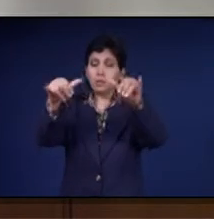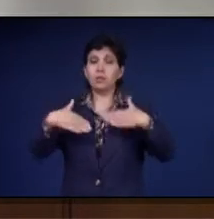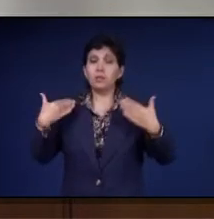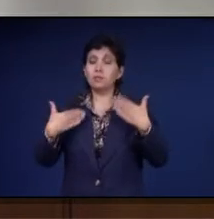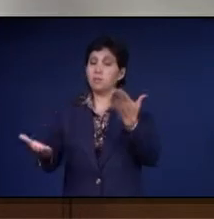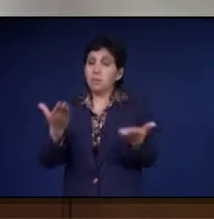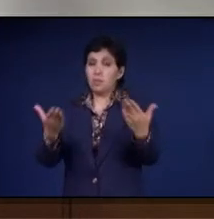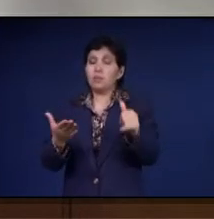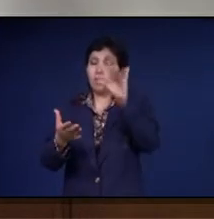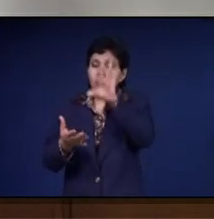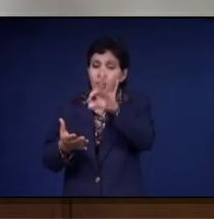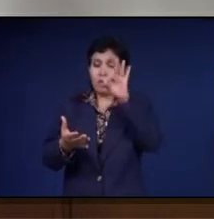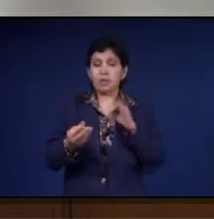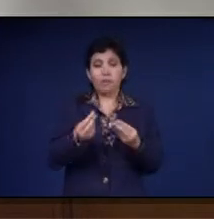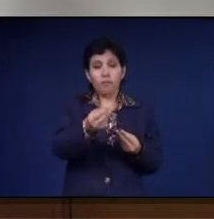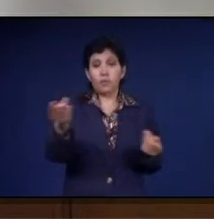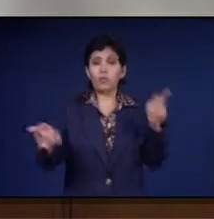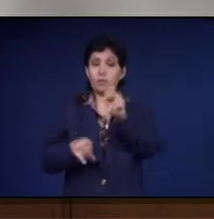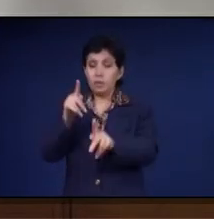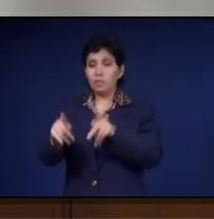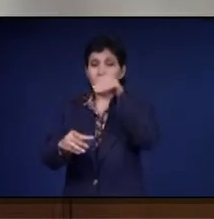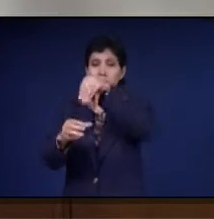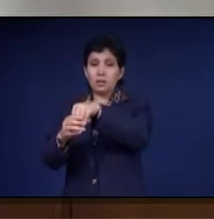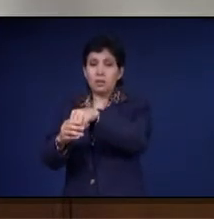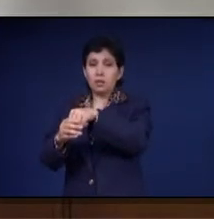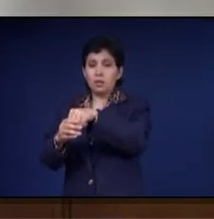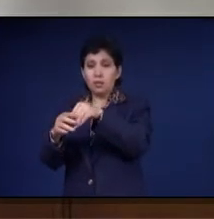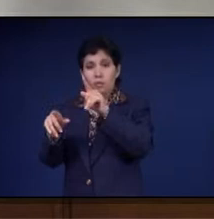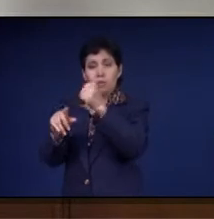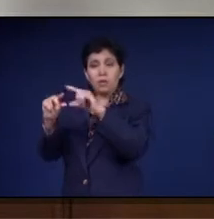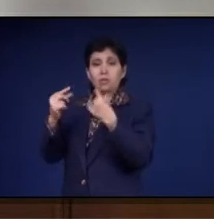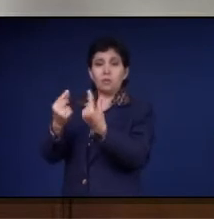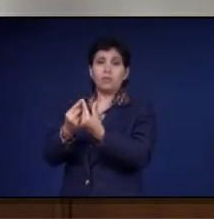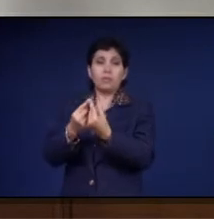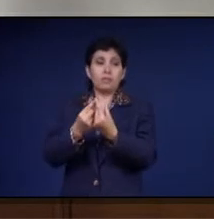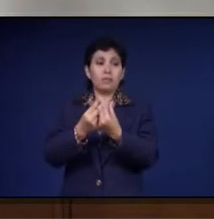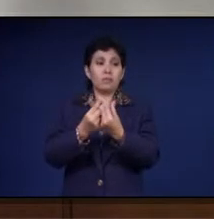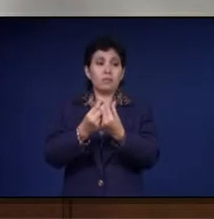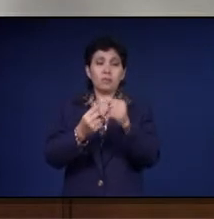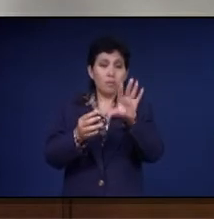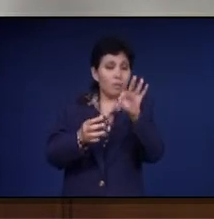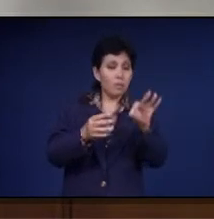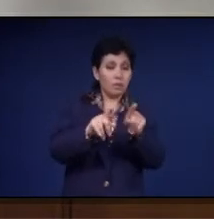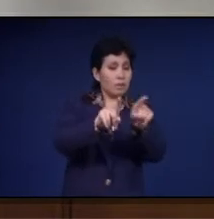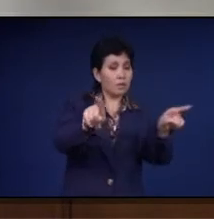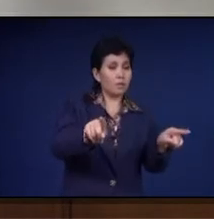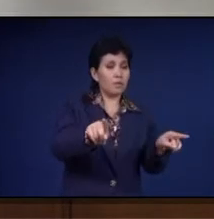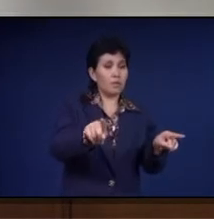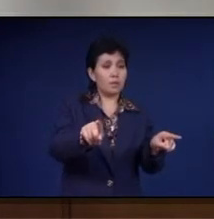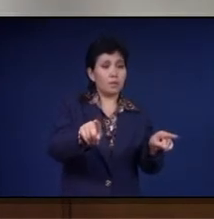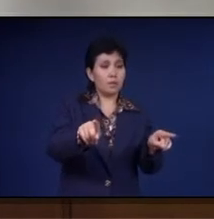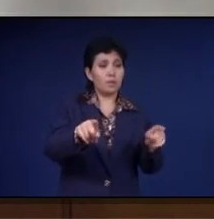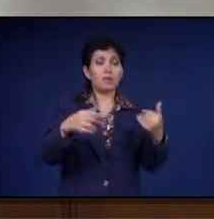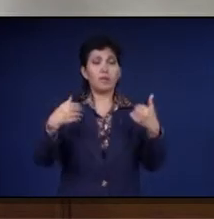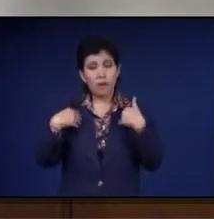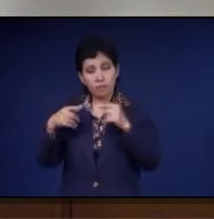want to find two people, one is a bit introvert and one is extrovert, and you compare their difference, the effect they have